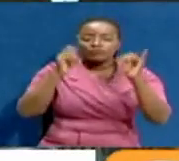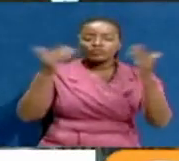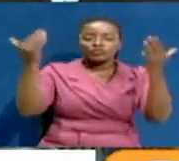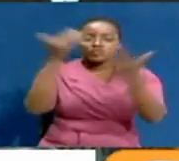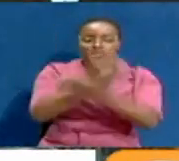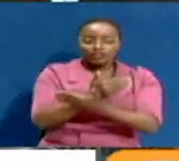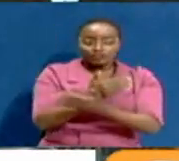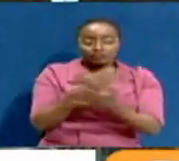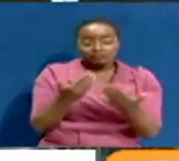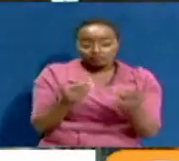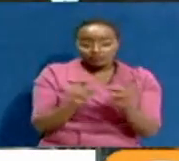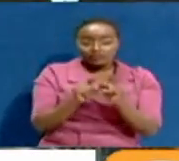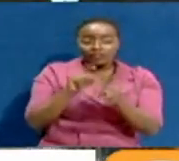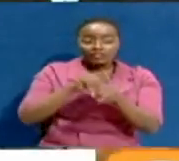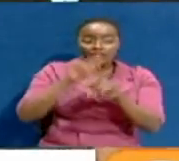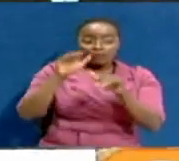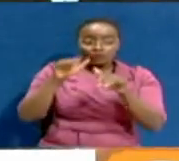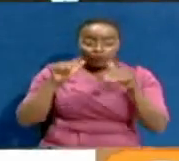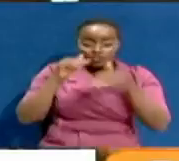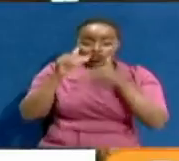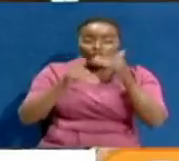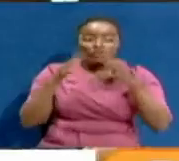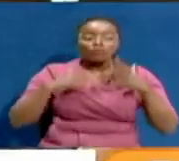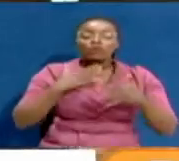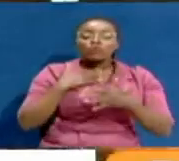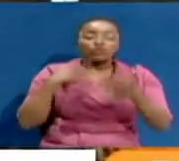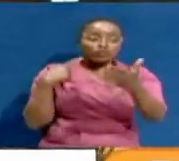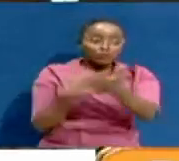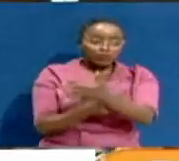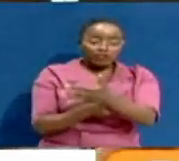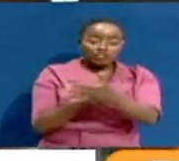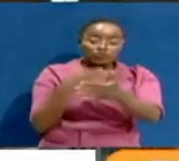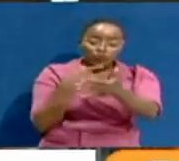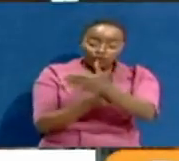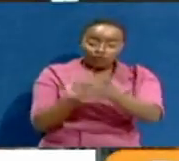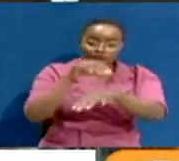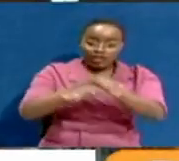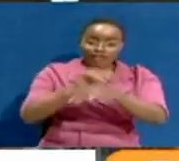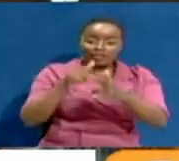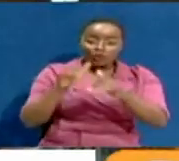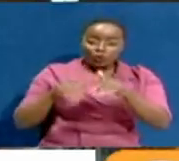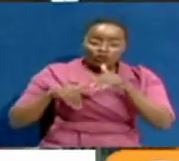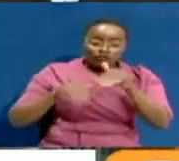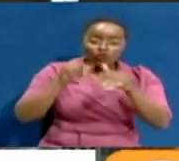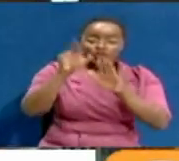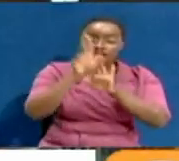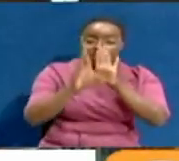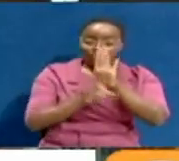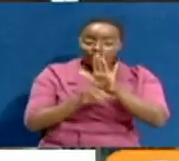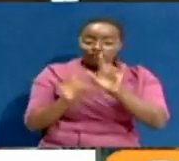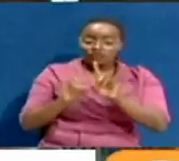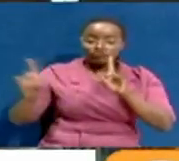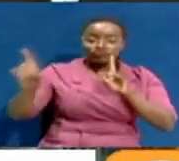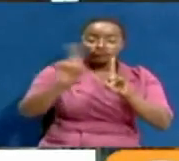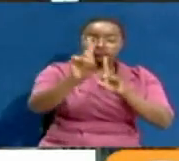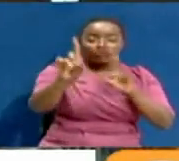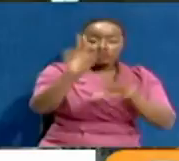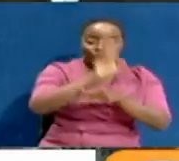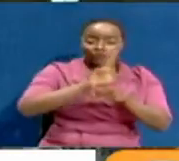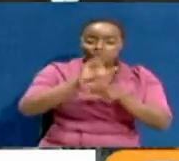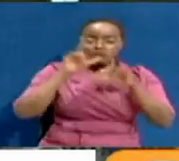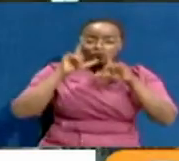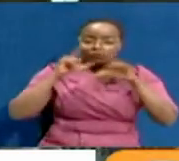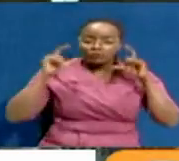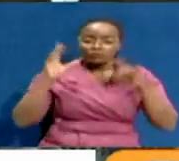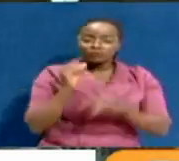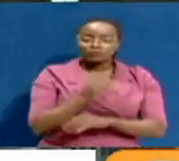NEWSNIGHT. Nevertheless, even as we wait for everyone who wants to be vaccinated, let's keep following those measures. Social distancing, let's wear our